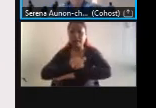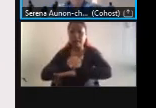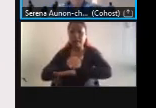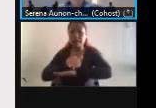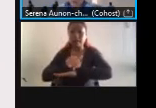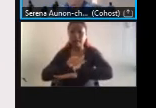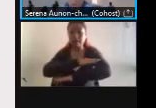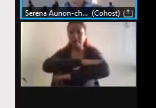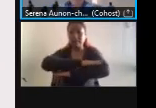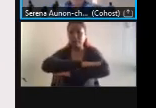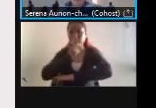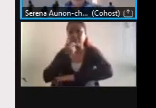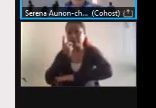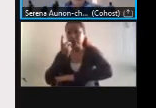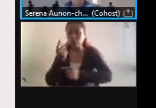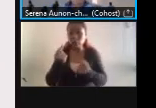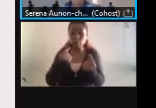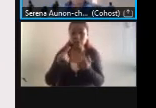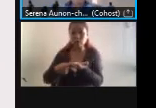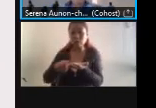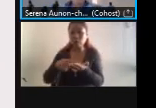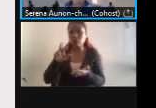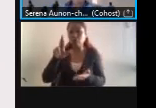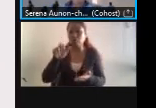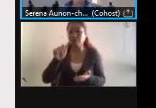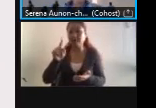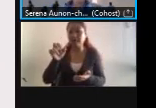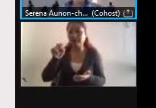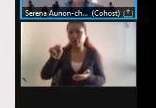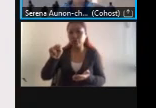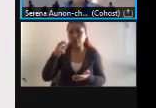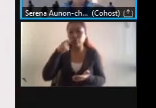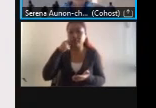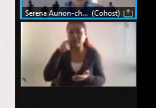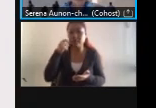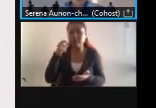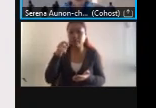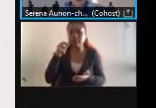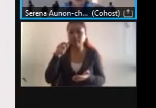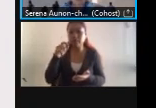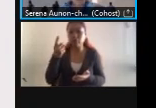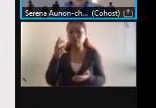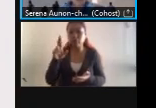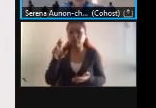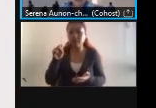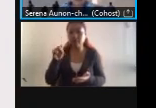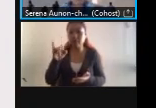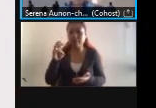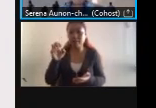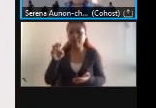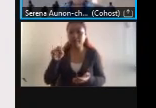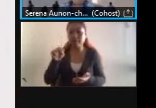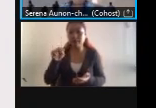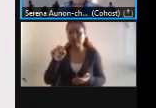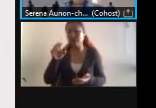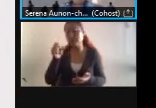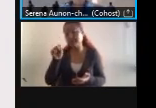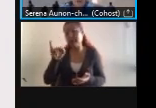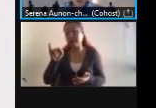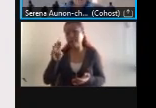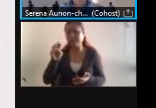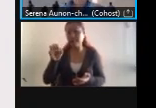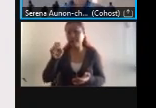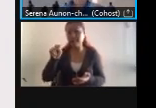about. Radiation, space radiation. You heard Dr. Simonson give a fantastic talk on this yesterday.